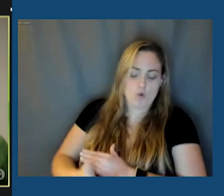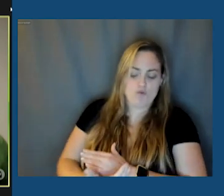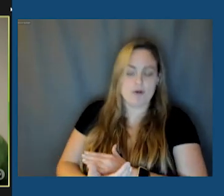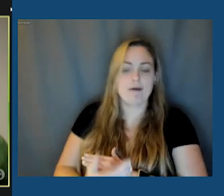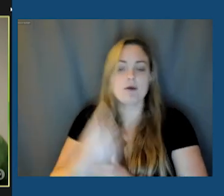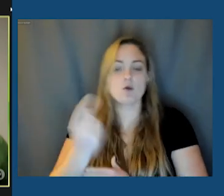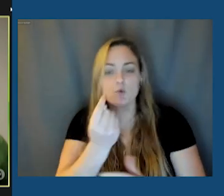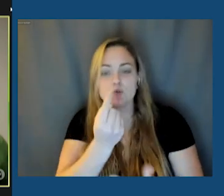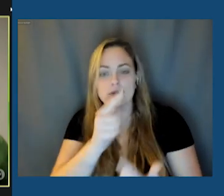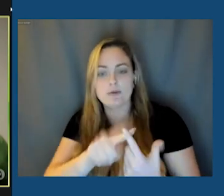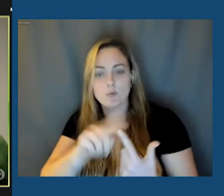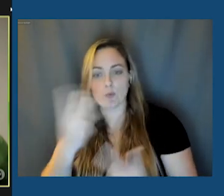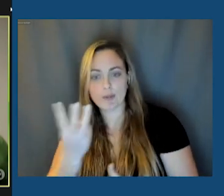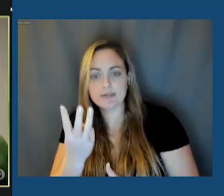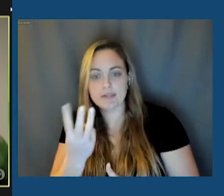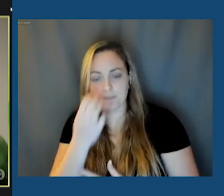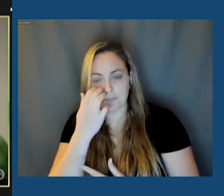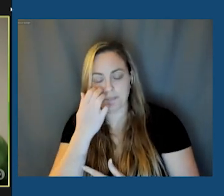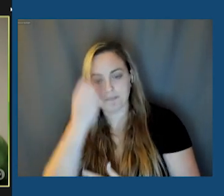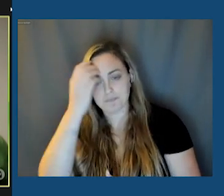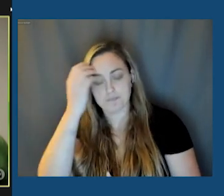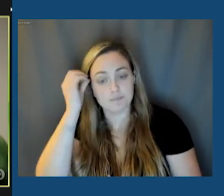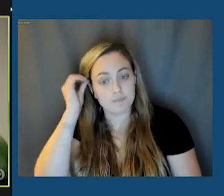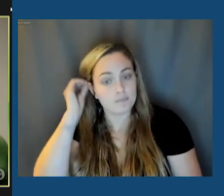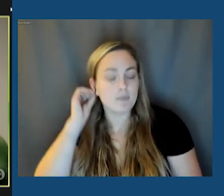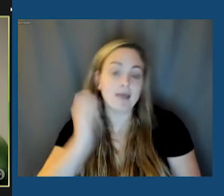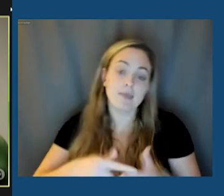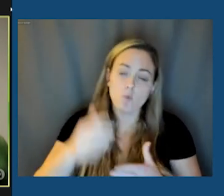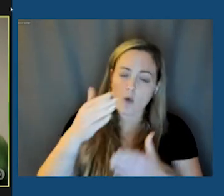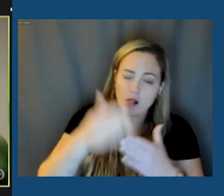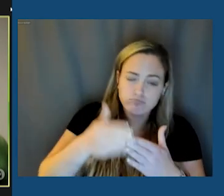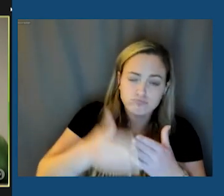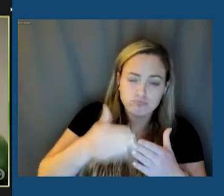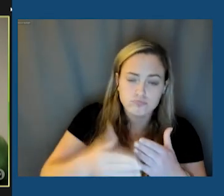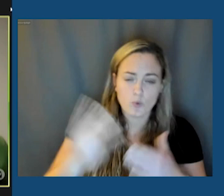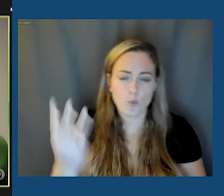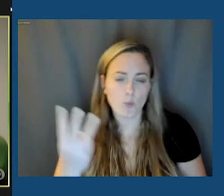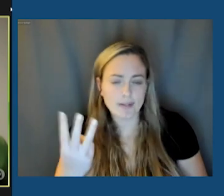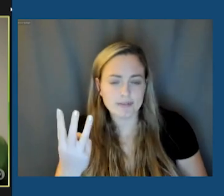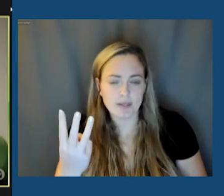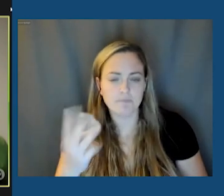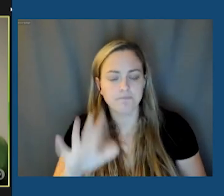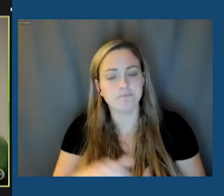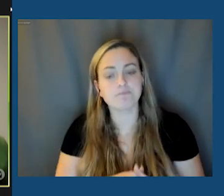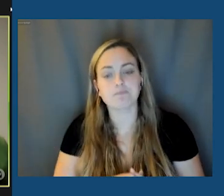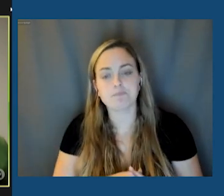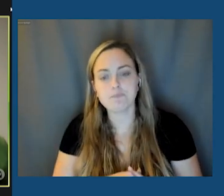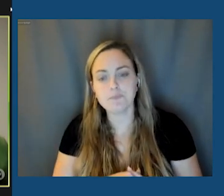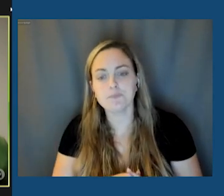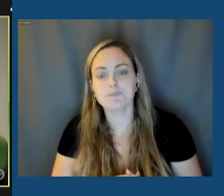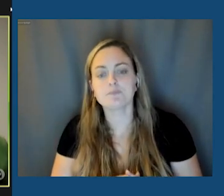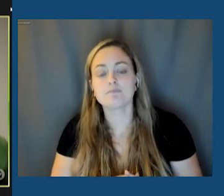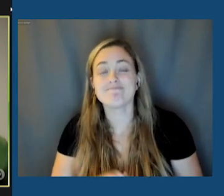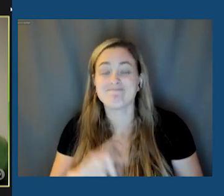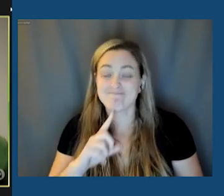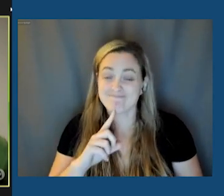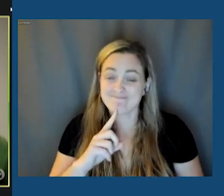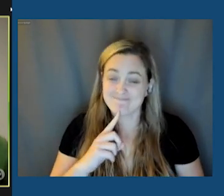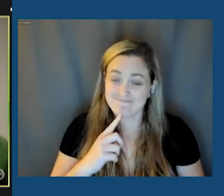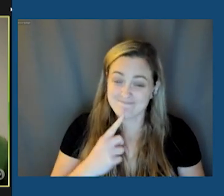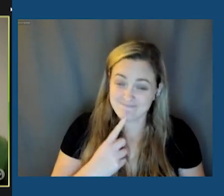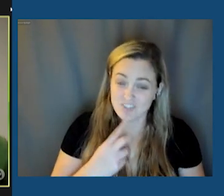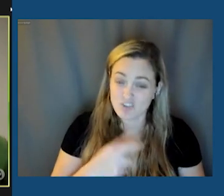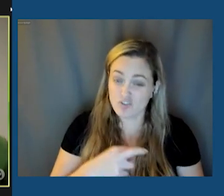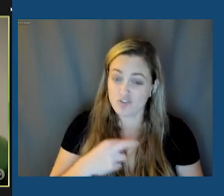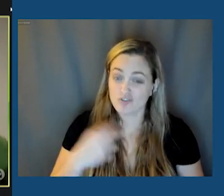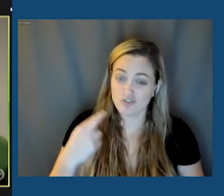into Wednesday, and then we'll taper off Wednesday. That said, there is the significant risk of